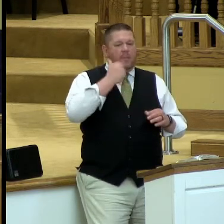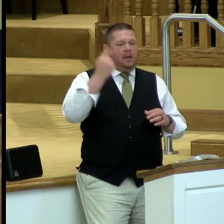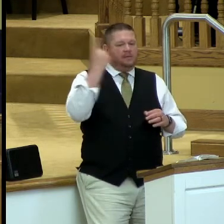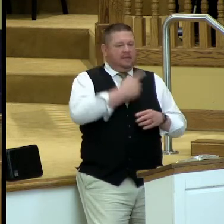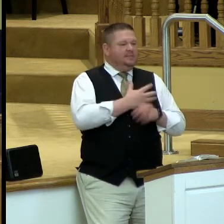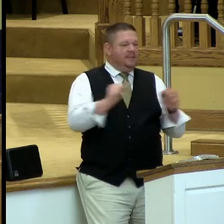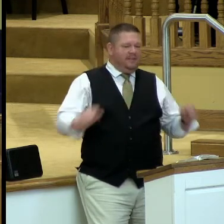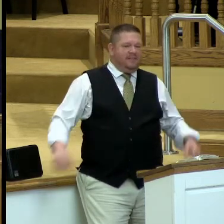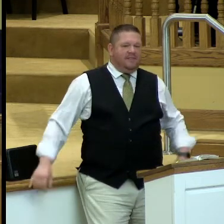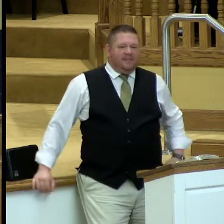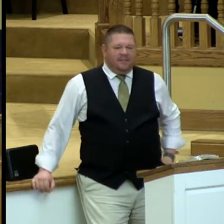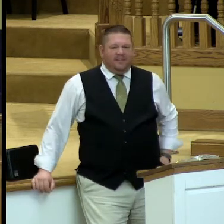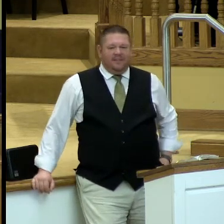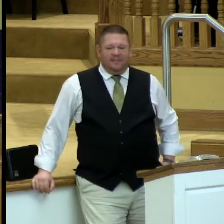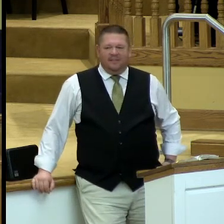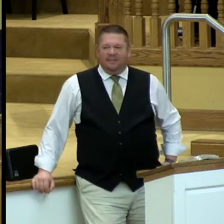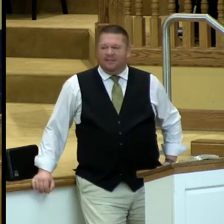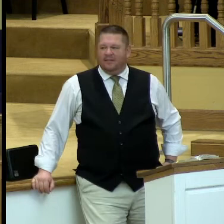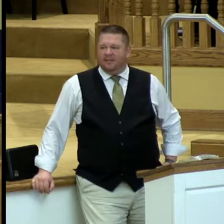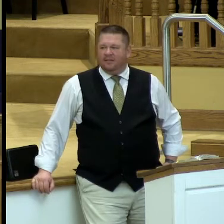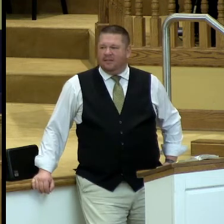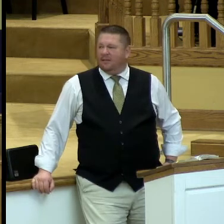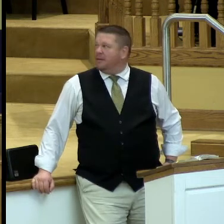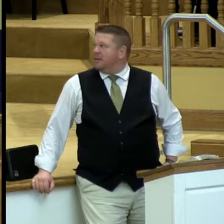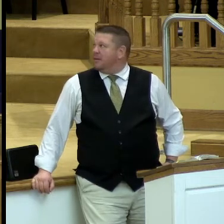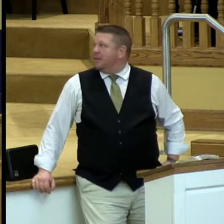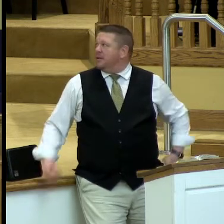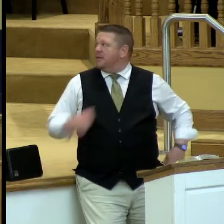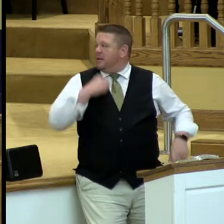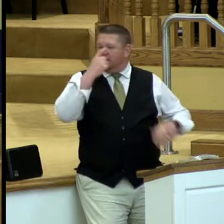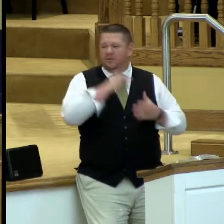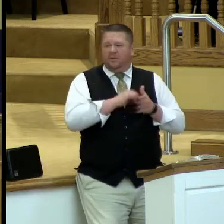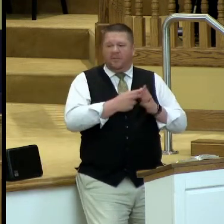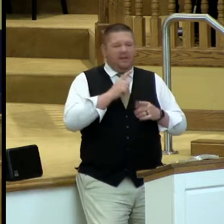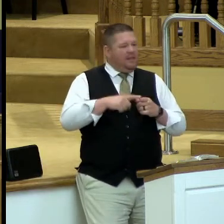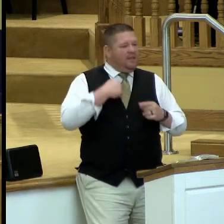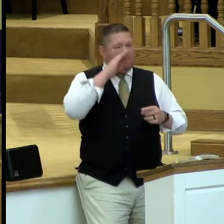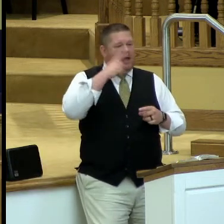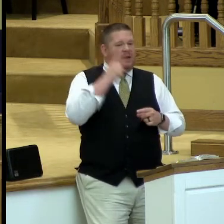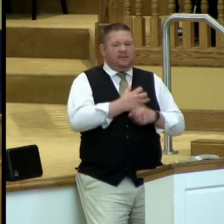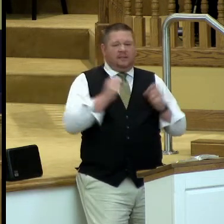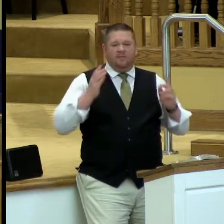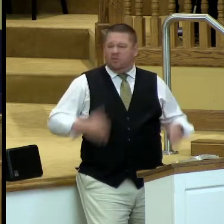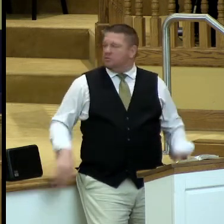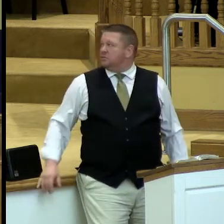your best day saved. I didn't know what that meant until I had a bad day as a saved person.